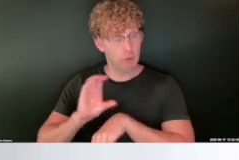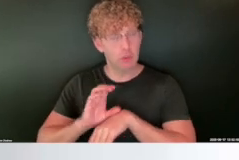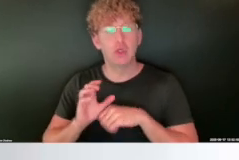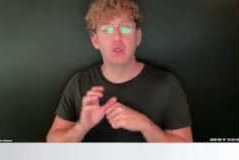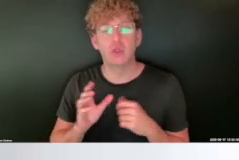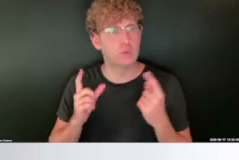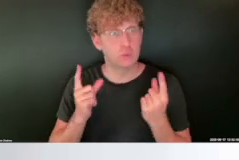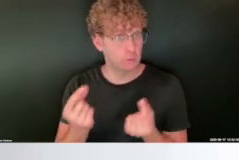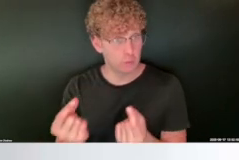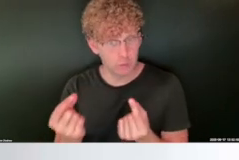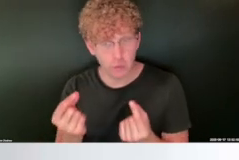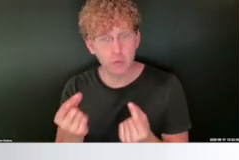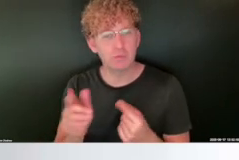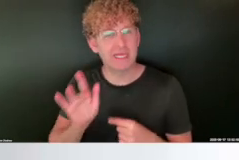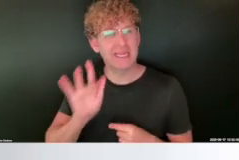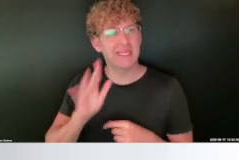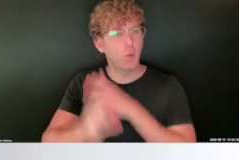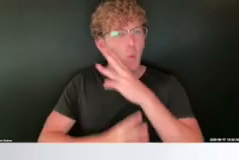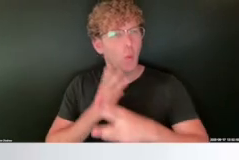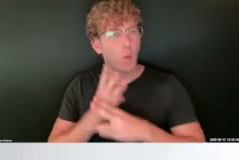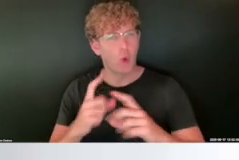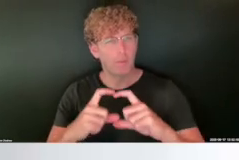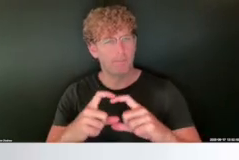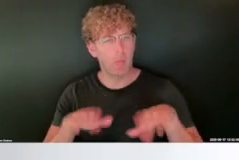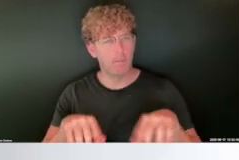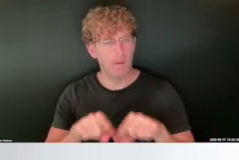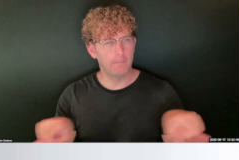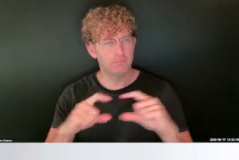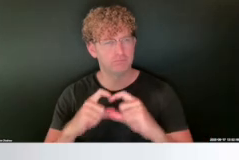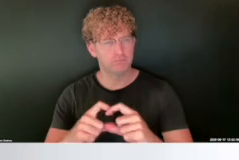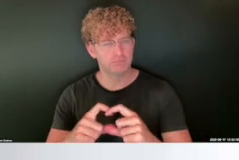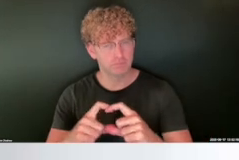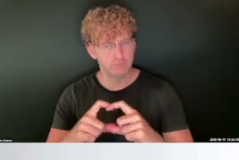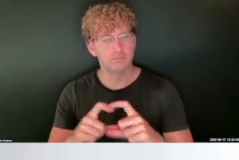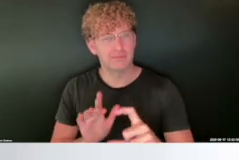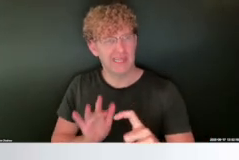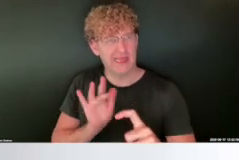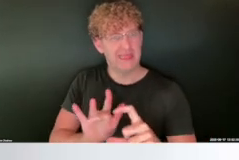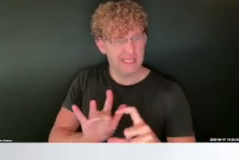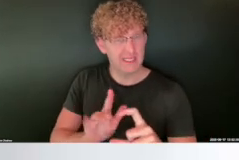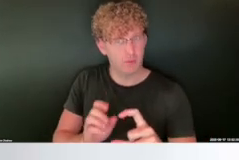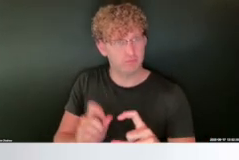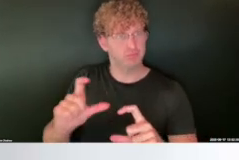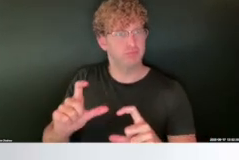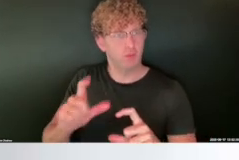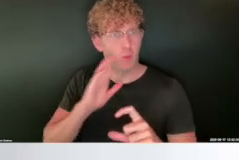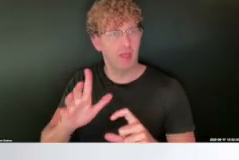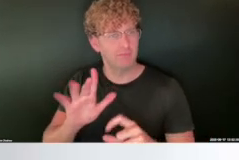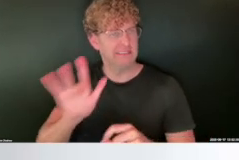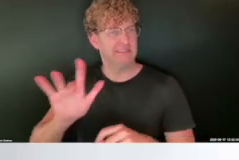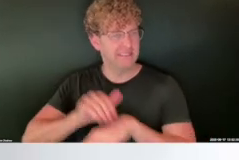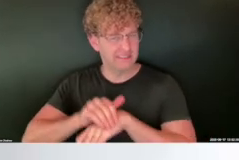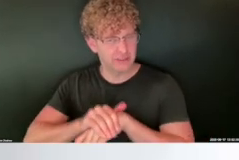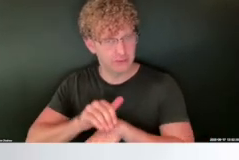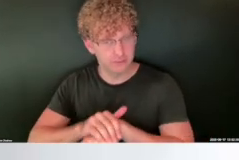Click the globe icon located at the bottom of the screen. Choose English. Accessing Zoom